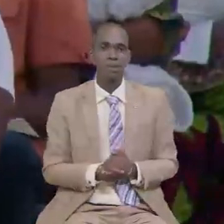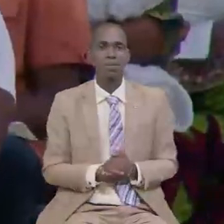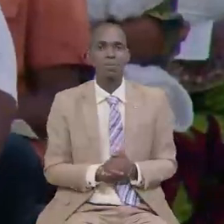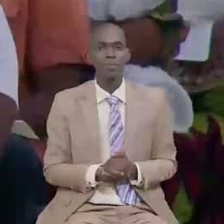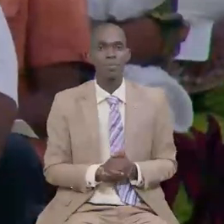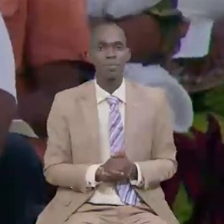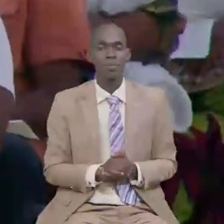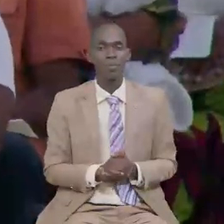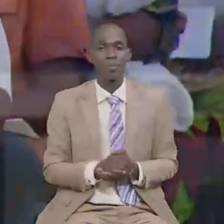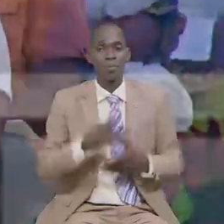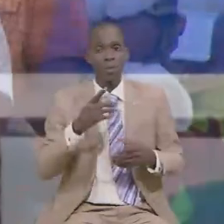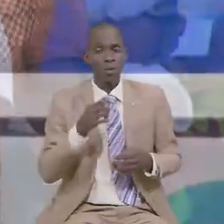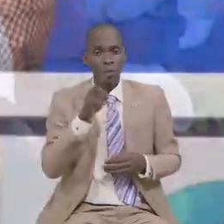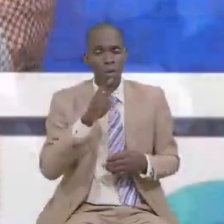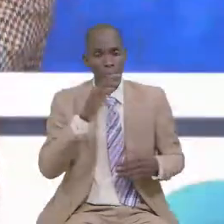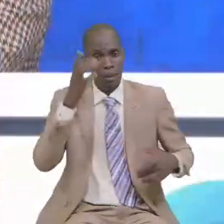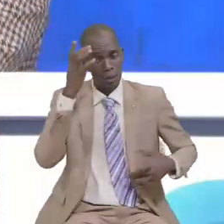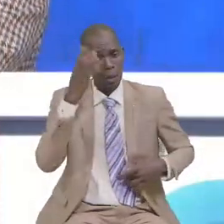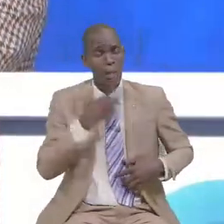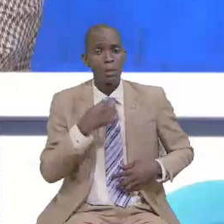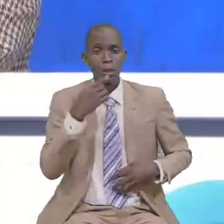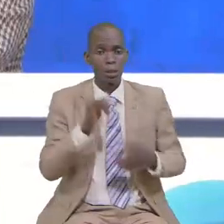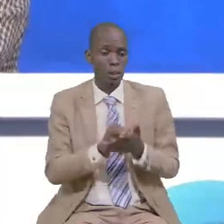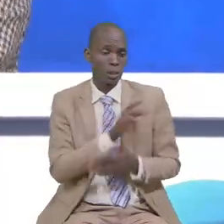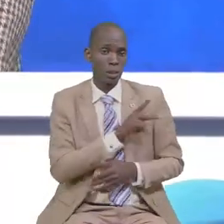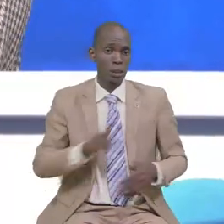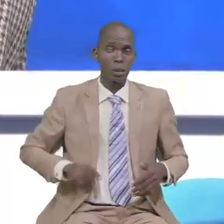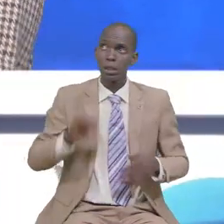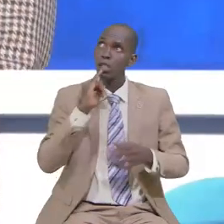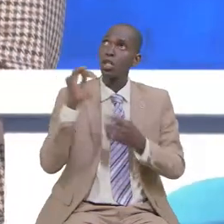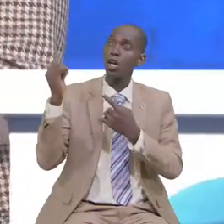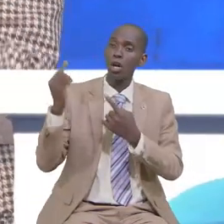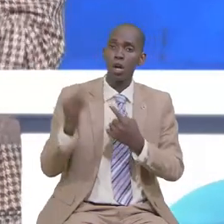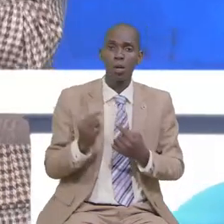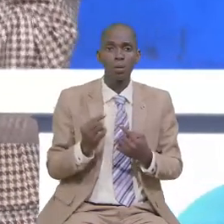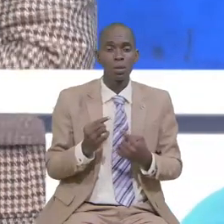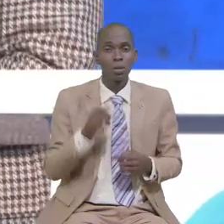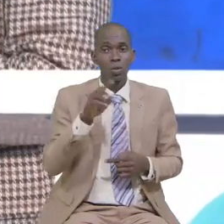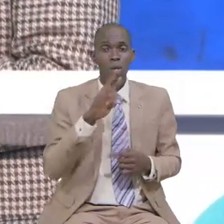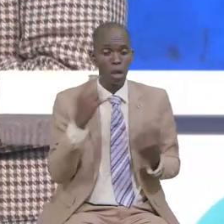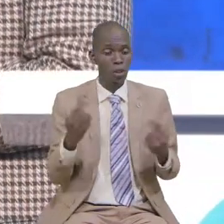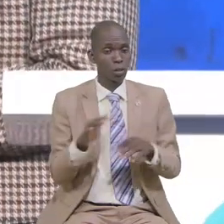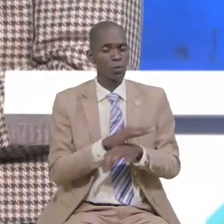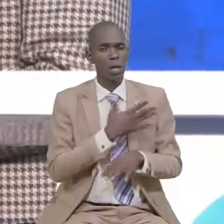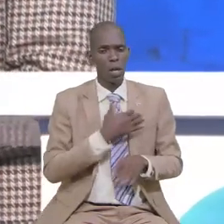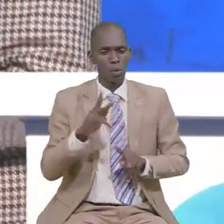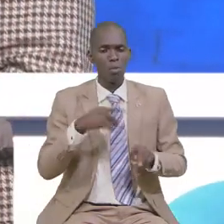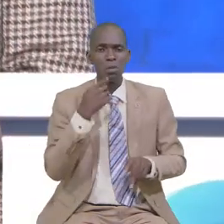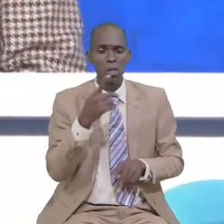You're sick and they say the king is coming. You are sinful, they say the king is